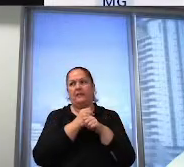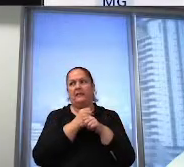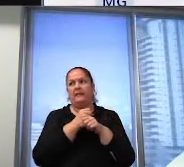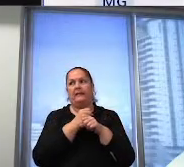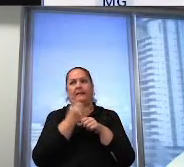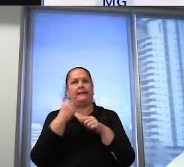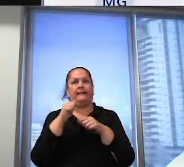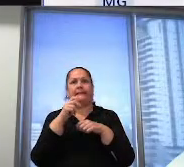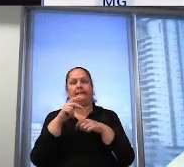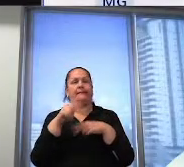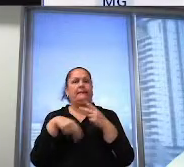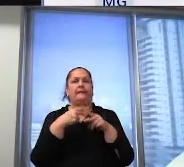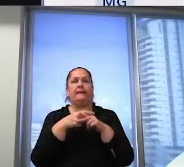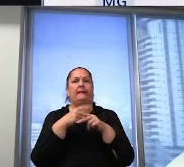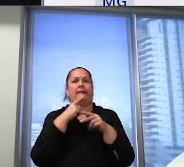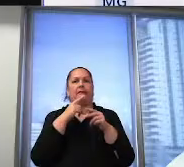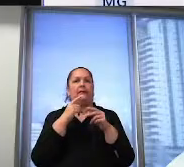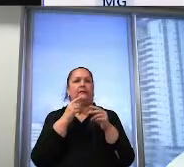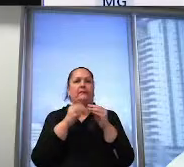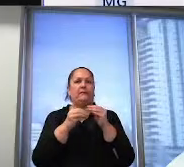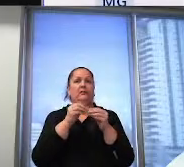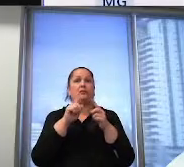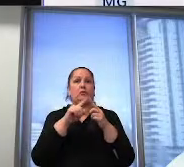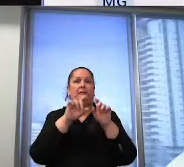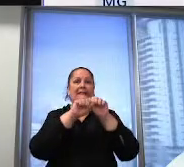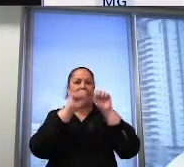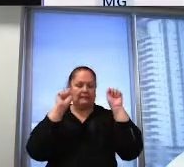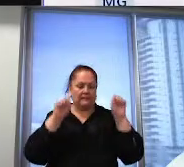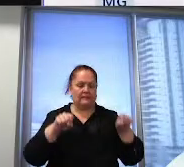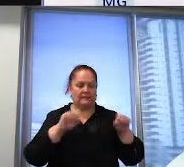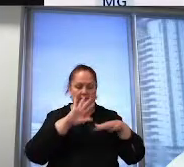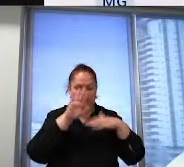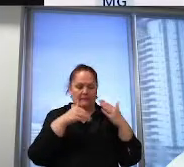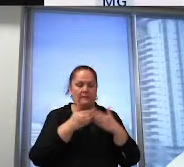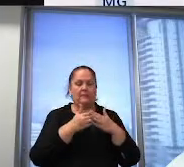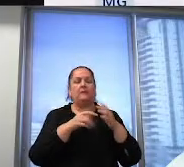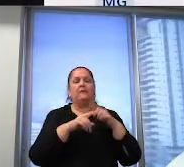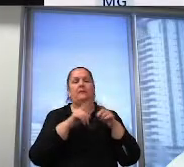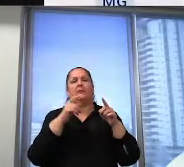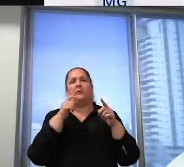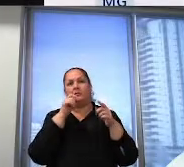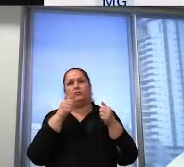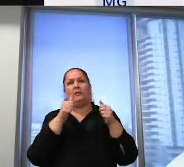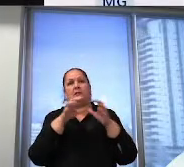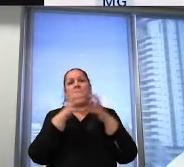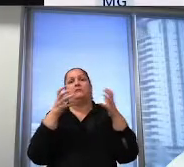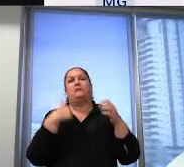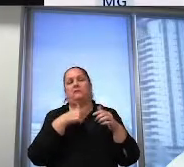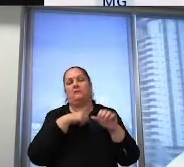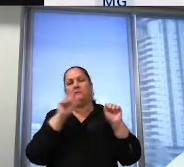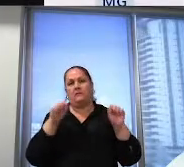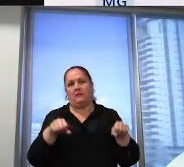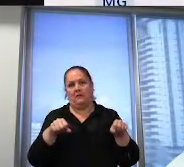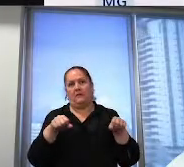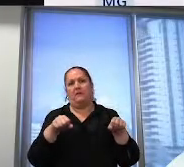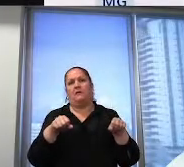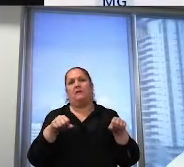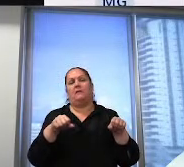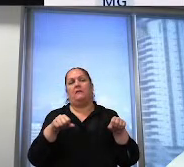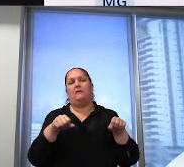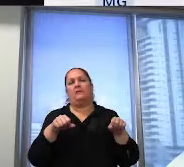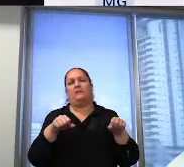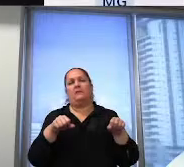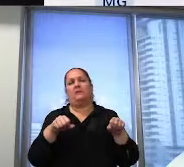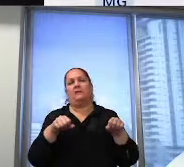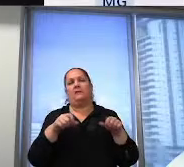you could say, to any type of remediated state on the system, but the idea is to get as far as we can on that